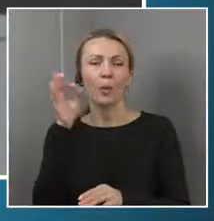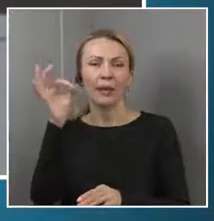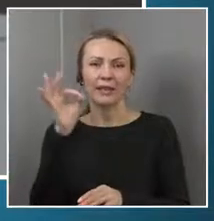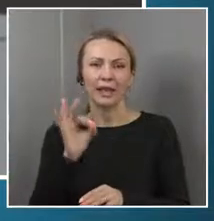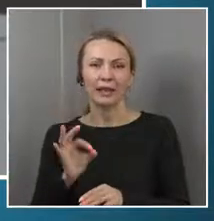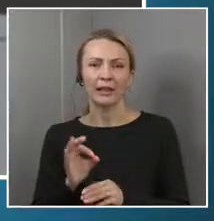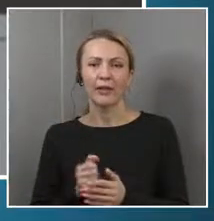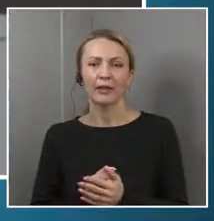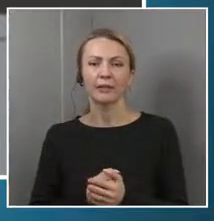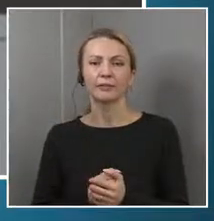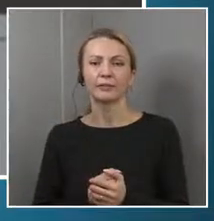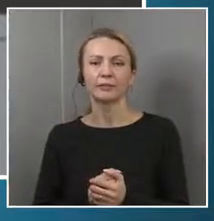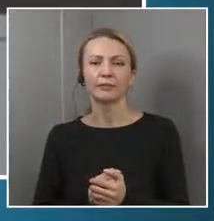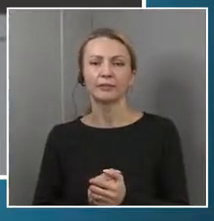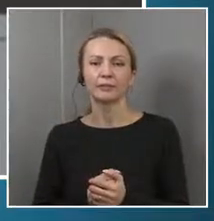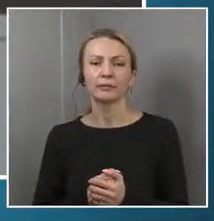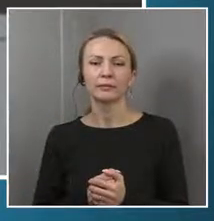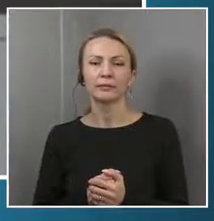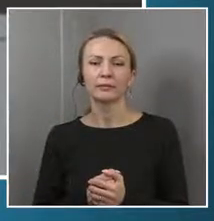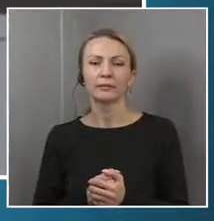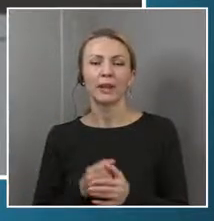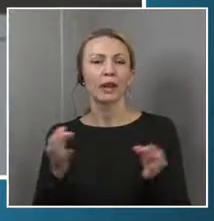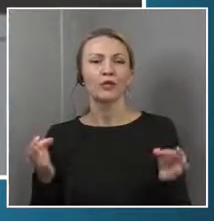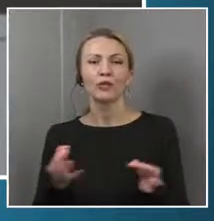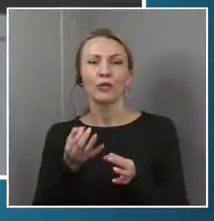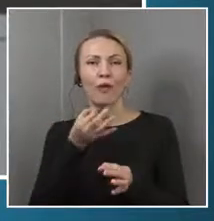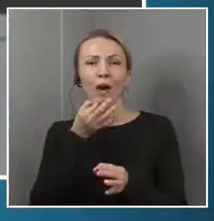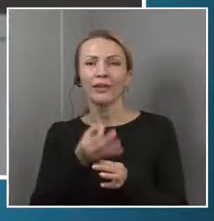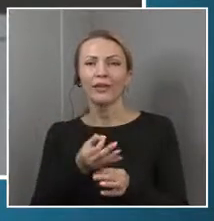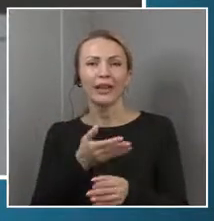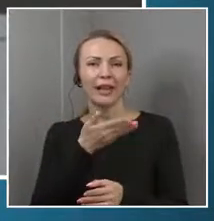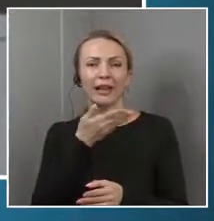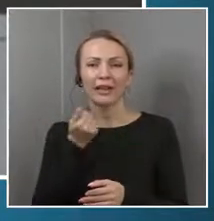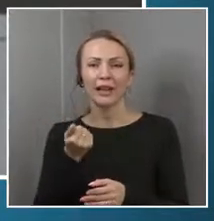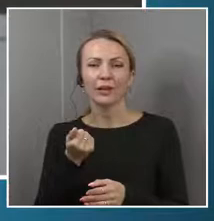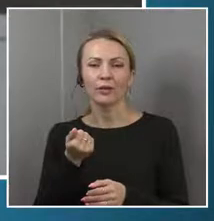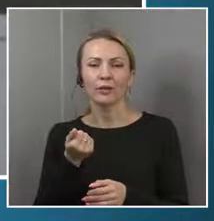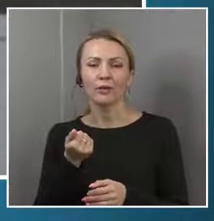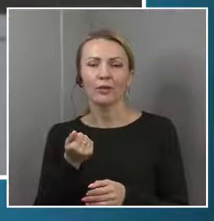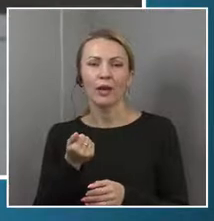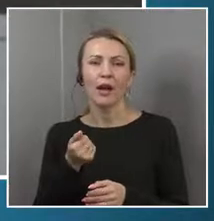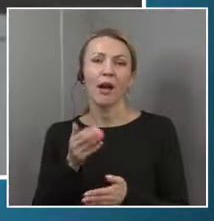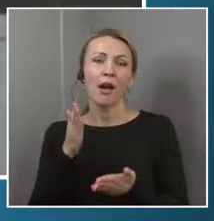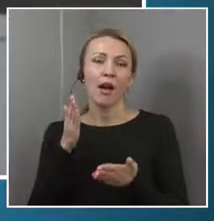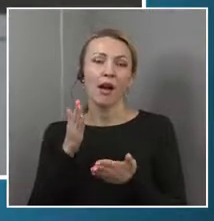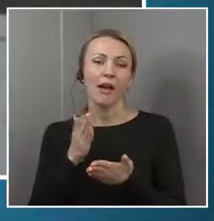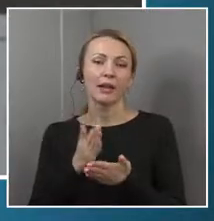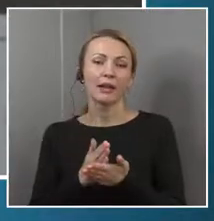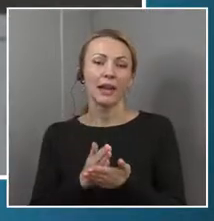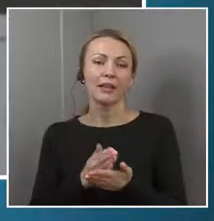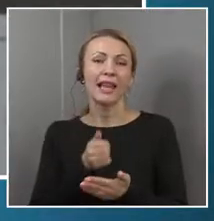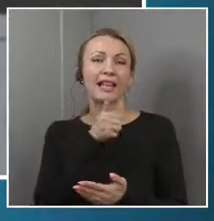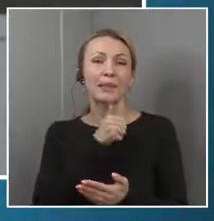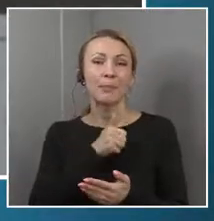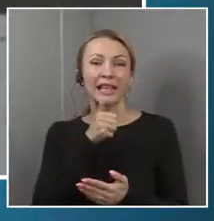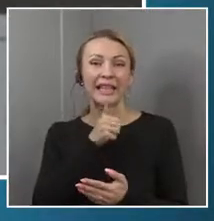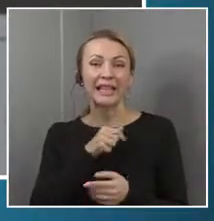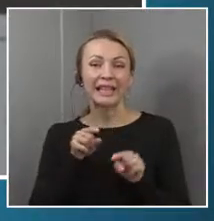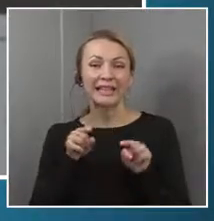by my stepfather. And I tell the gallery owner, this is a fake. I am positive. I am sure. But he did